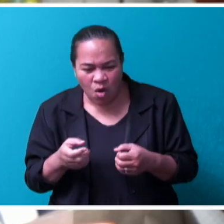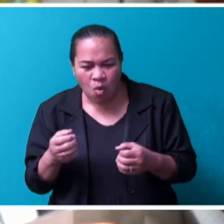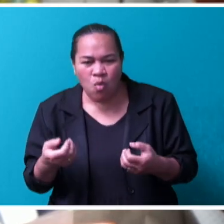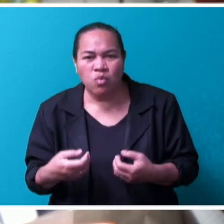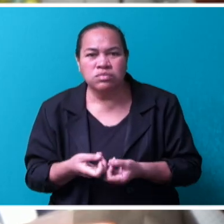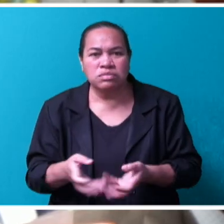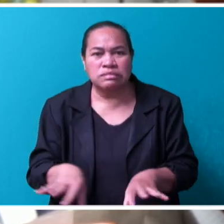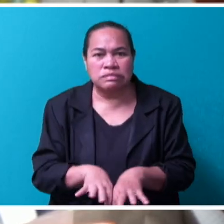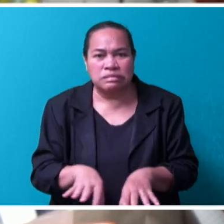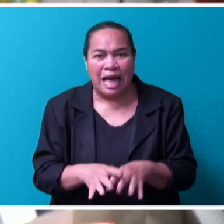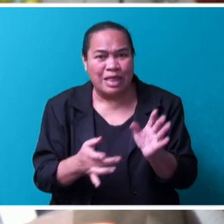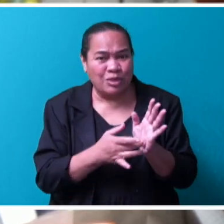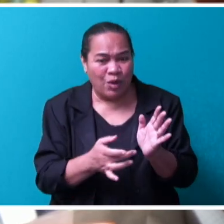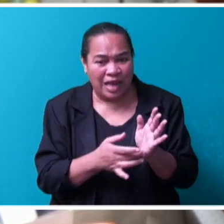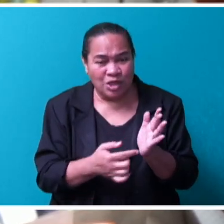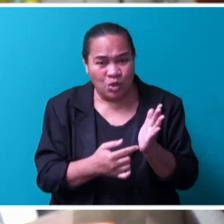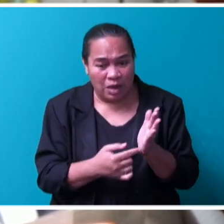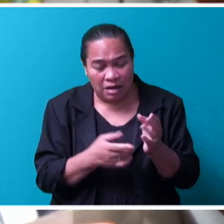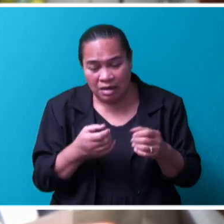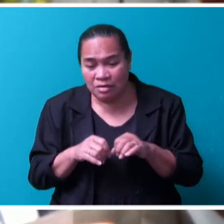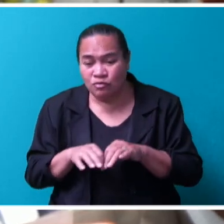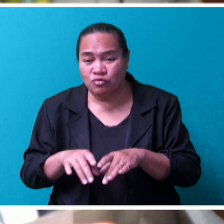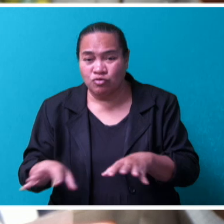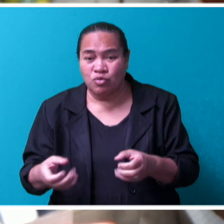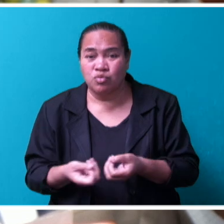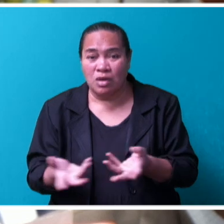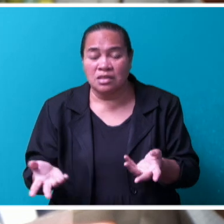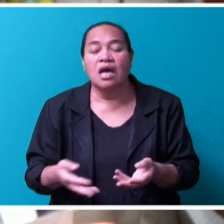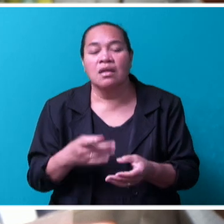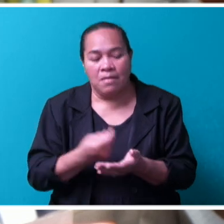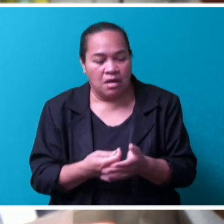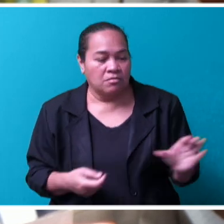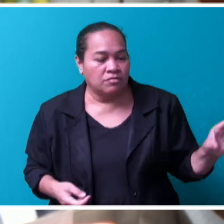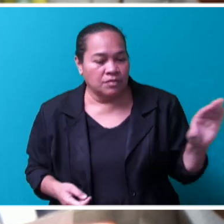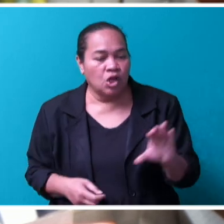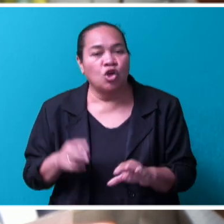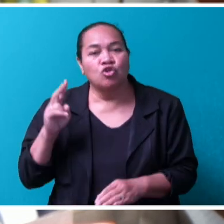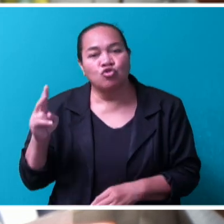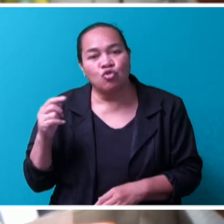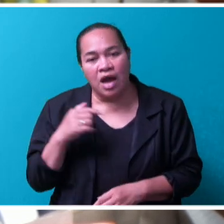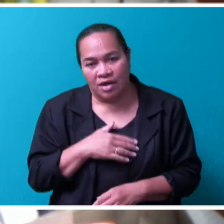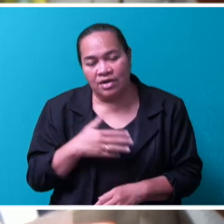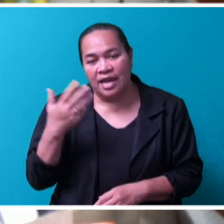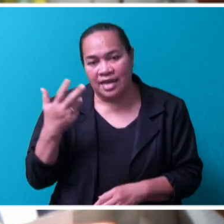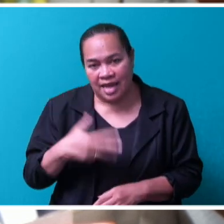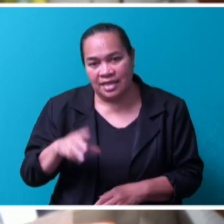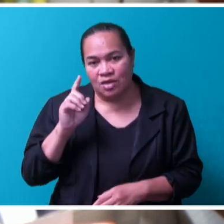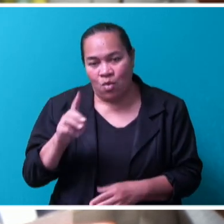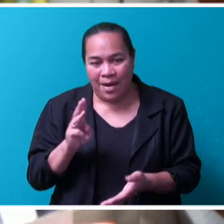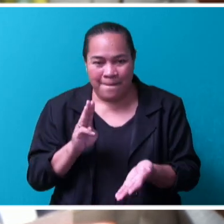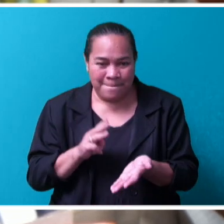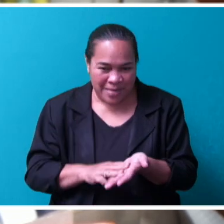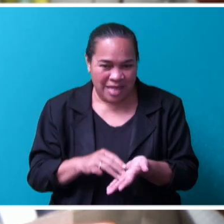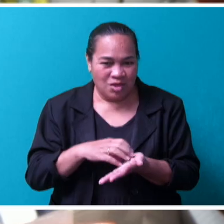services, the Water Authority of Fiji has been allocated $291 million. Reliable water